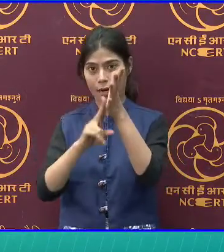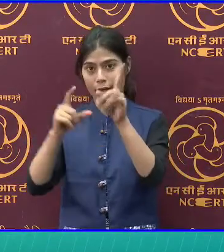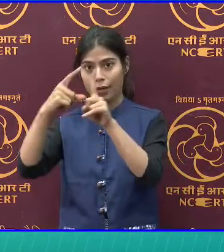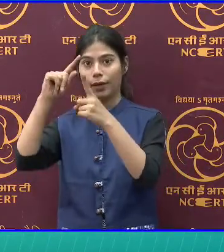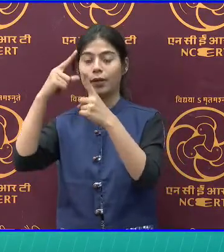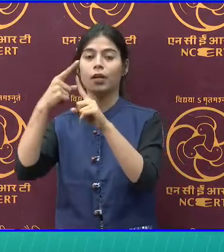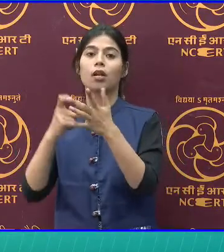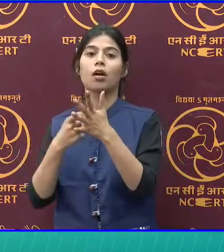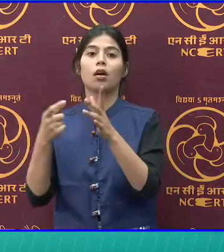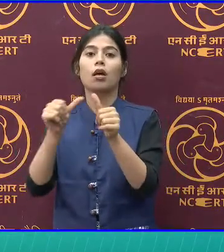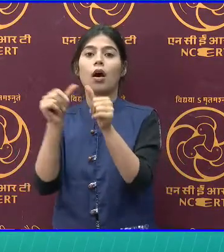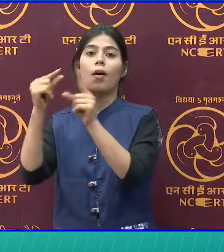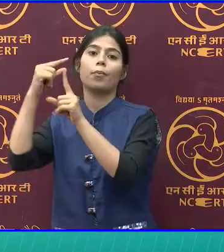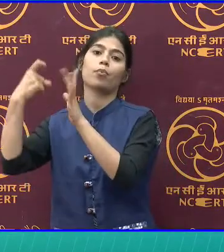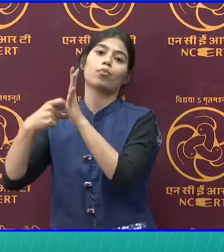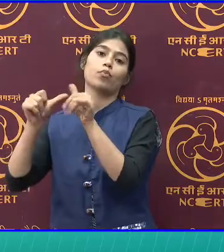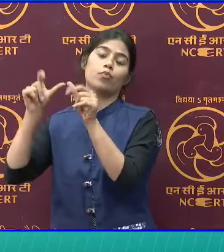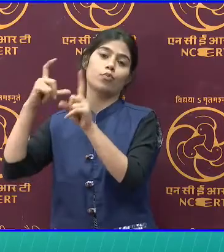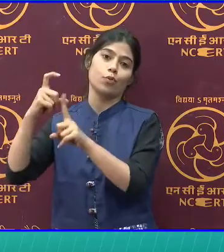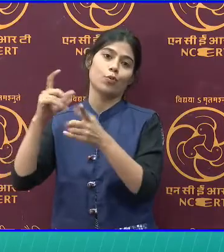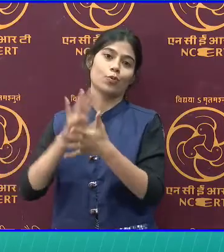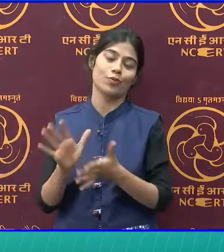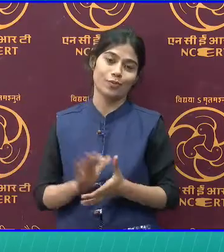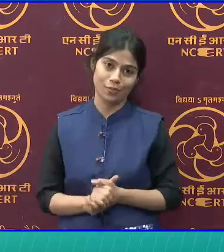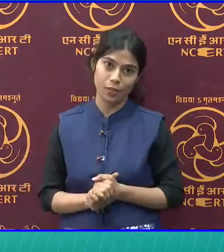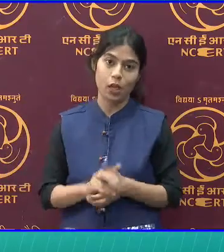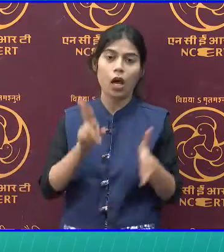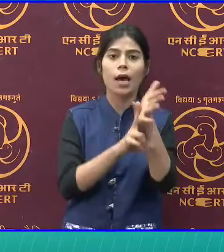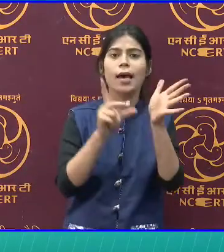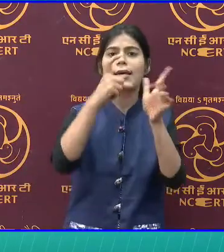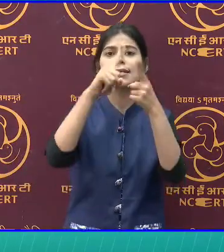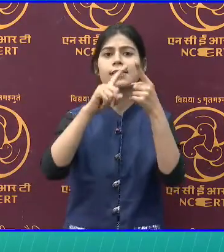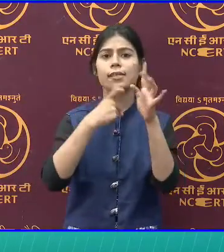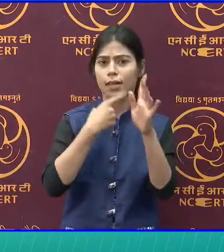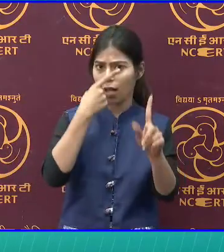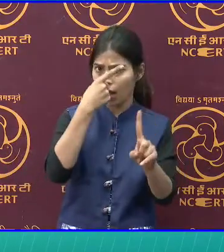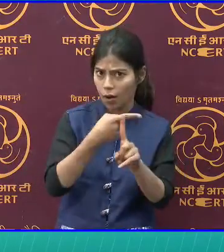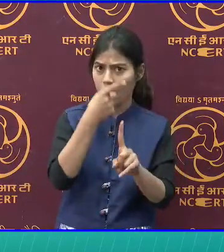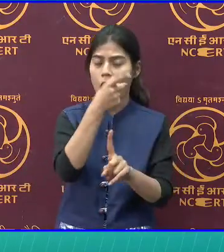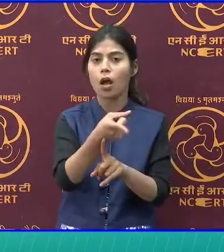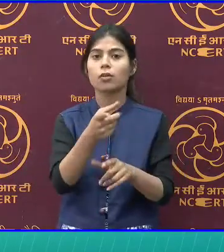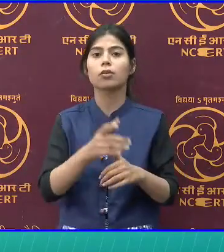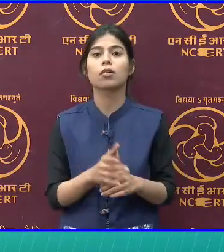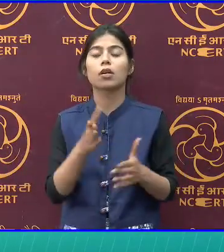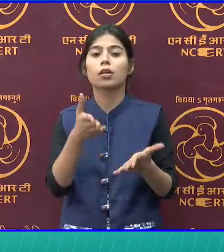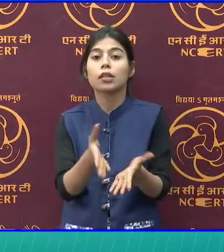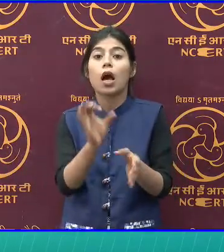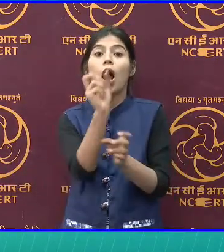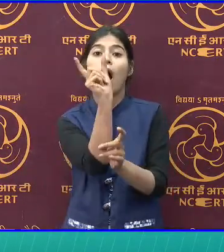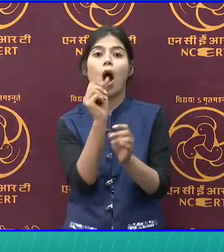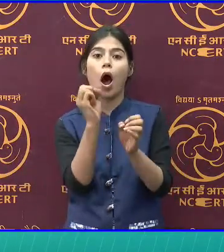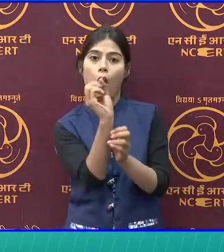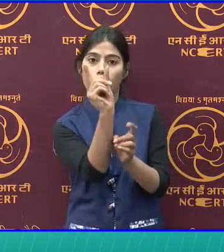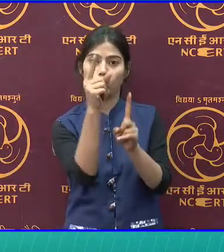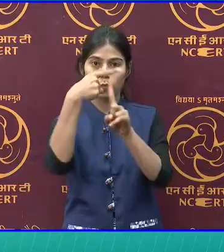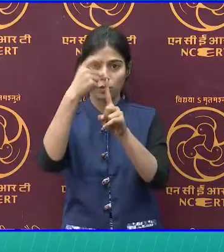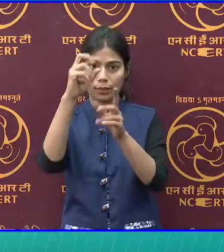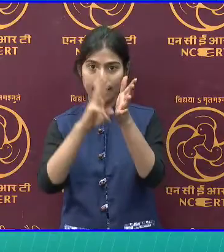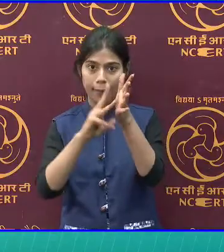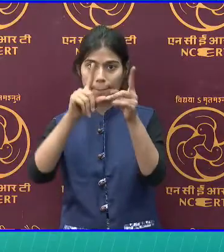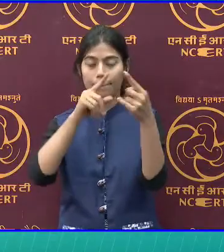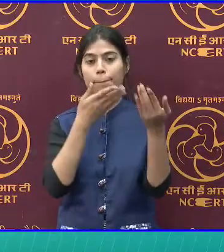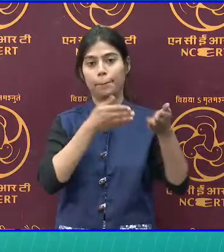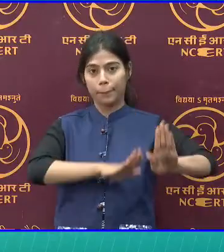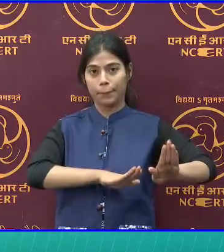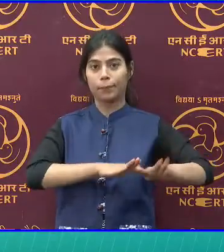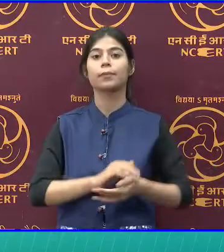since 2005, NCERT came out with the idea of learning outcomes, outcome-based education. Though it is one of the, it is